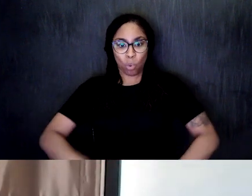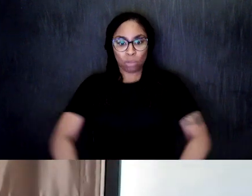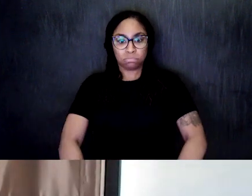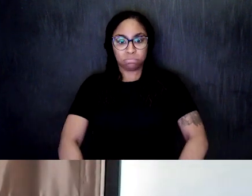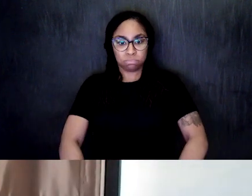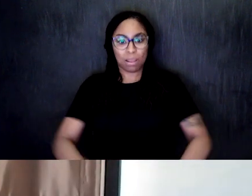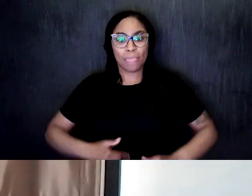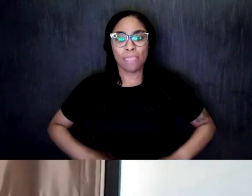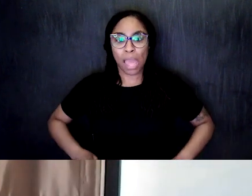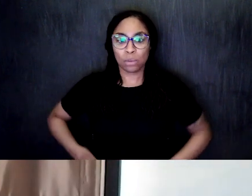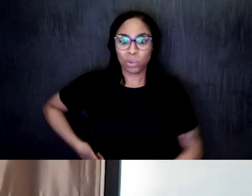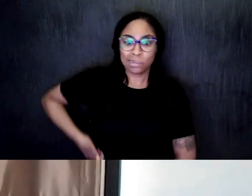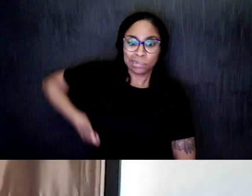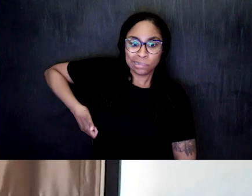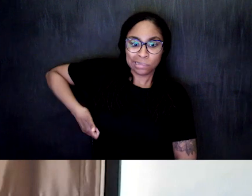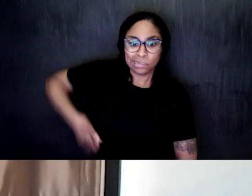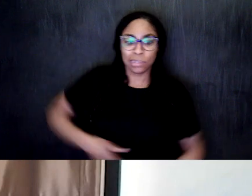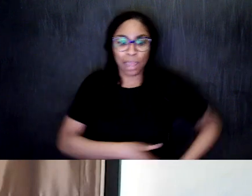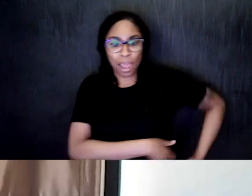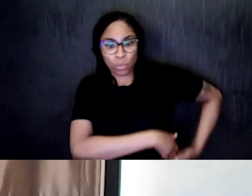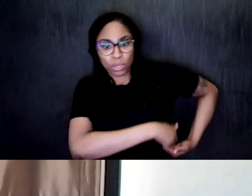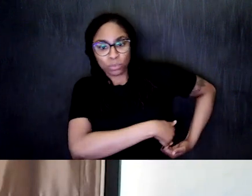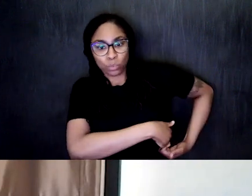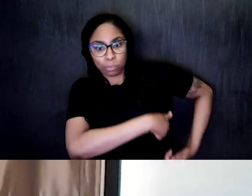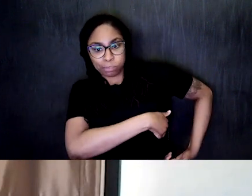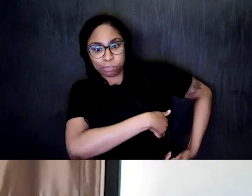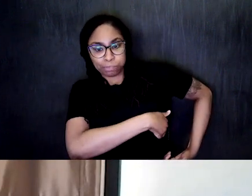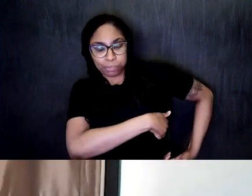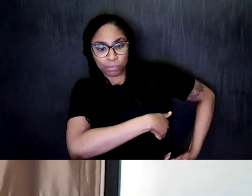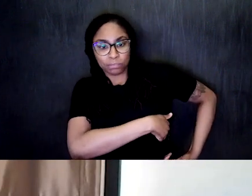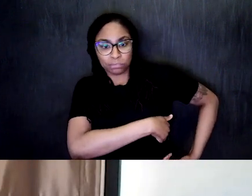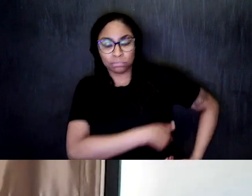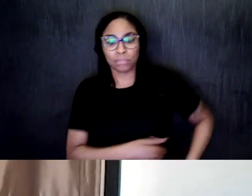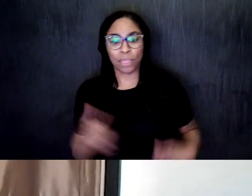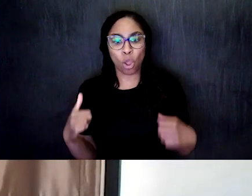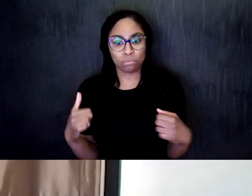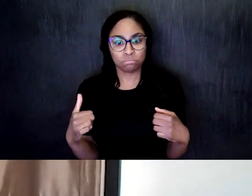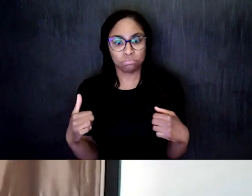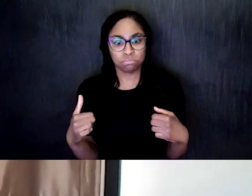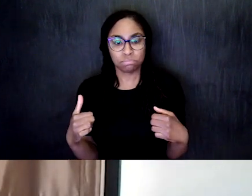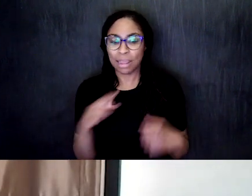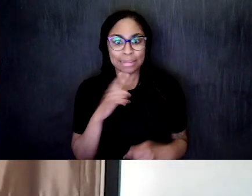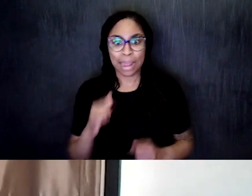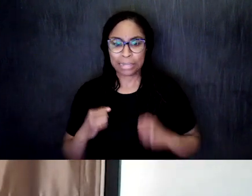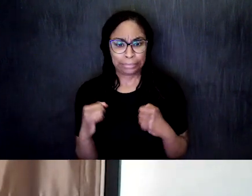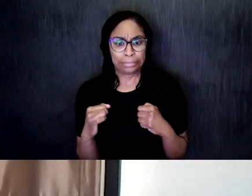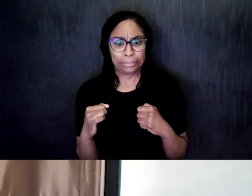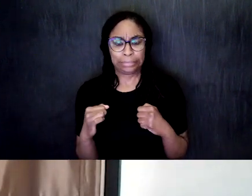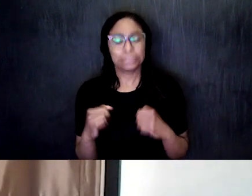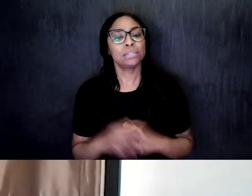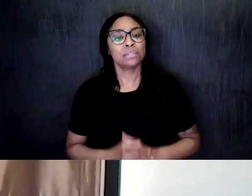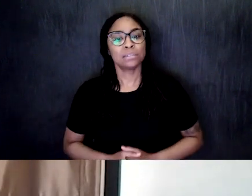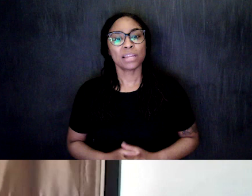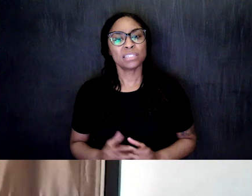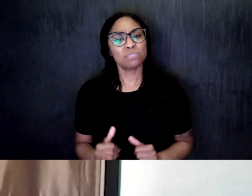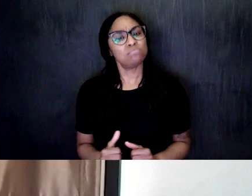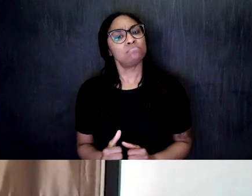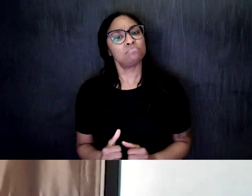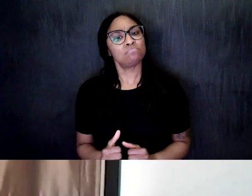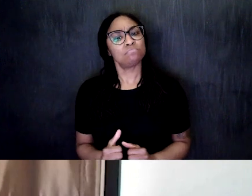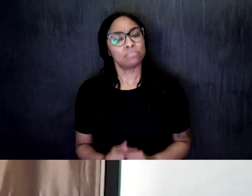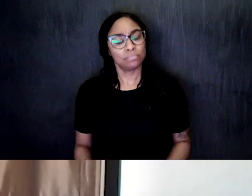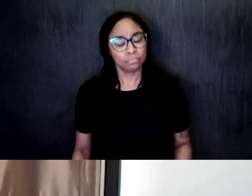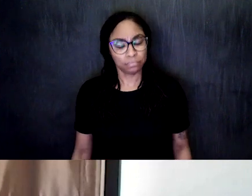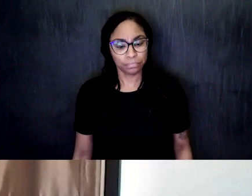chair. We lengthen through the sides of the body. And the arms hug in. It's not a tight hug. It's